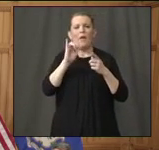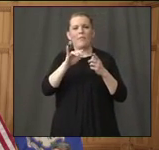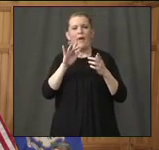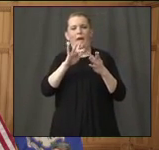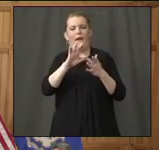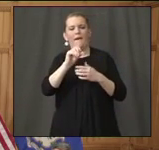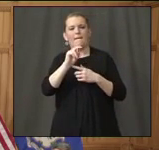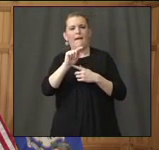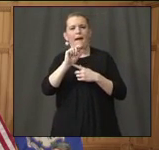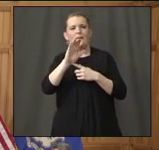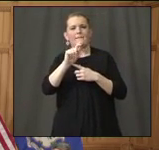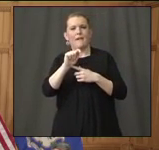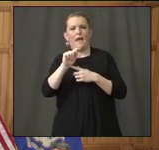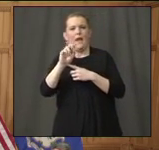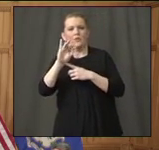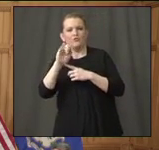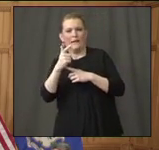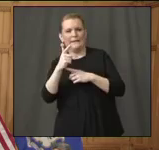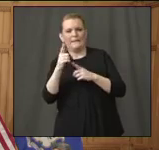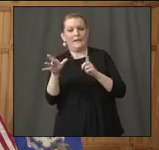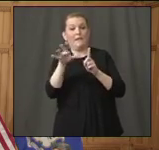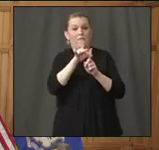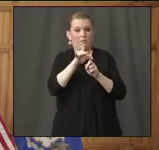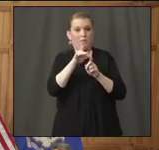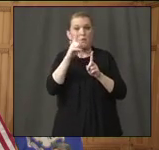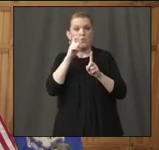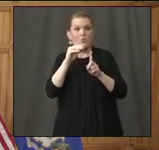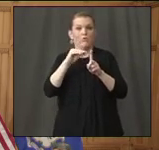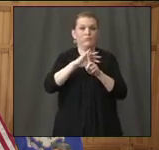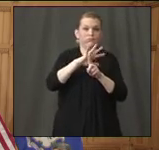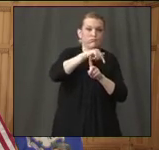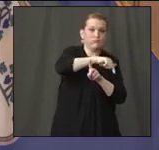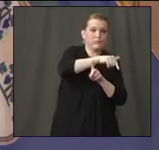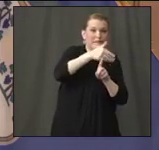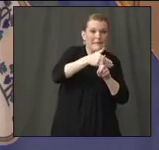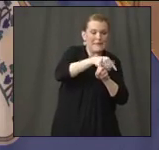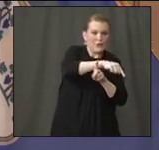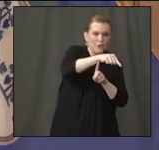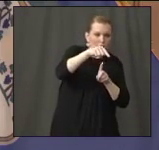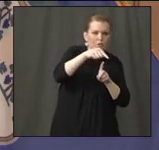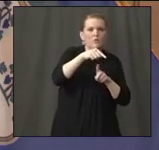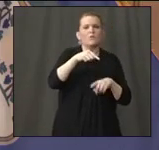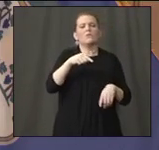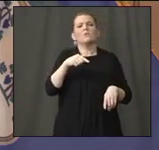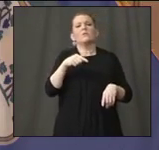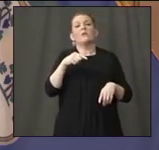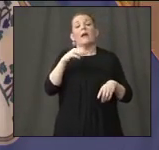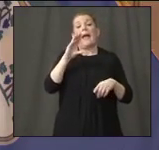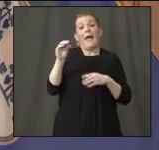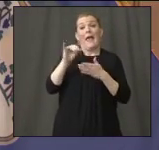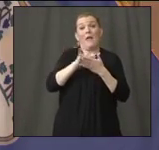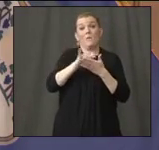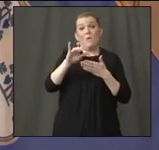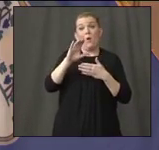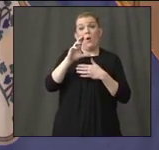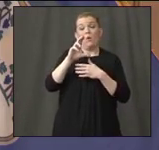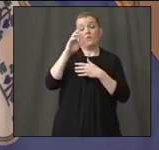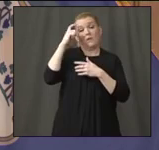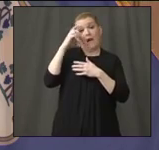New Jersey. Can you give us some details on that? Yeah, we're just beginning to talk about